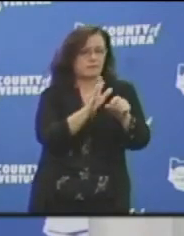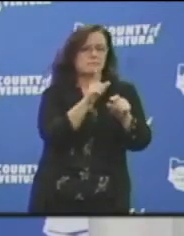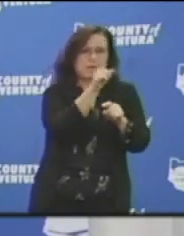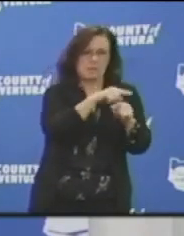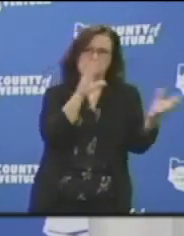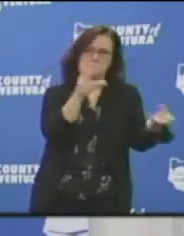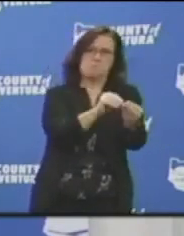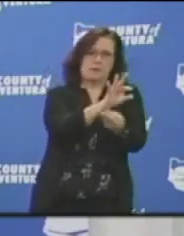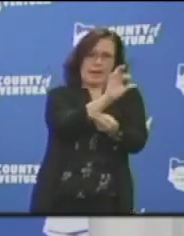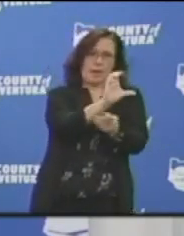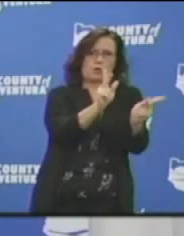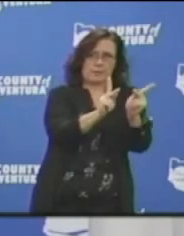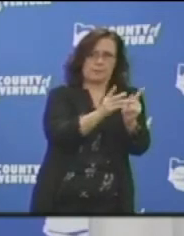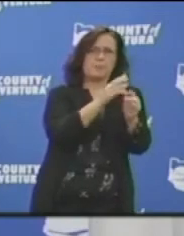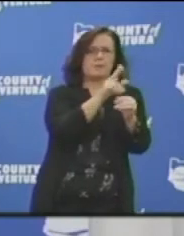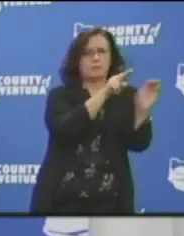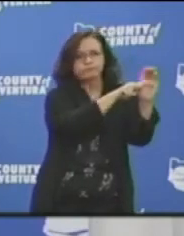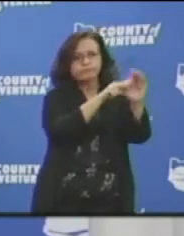okay.